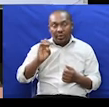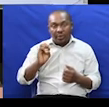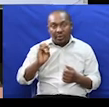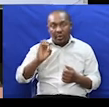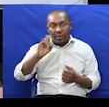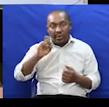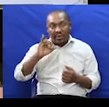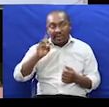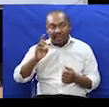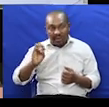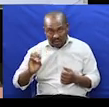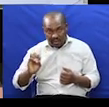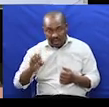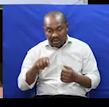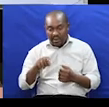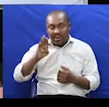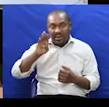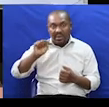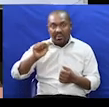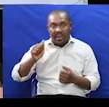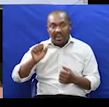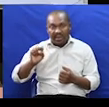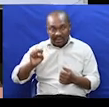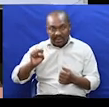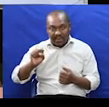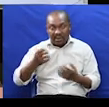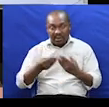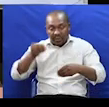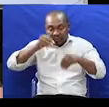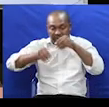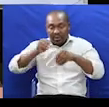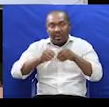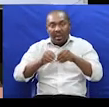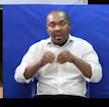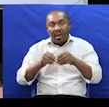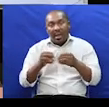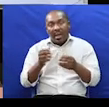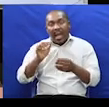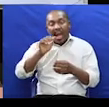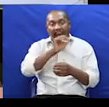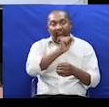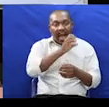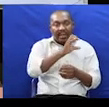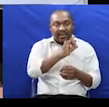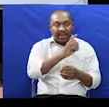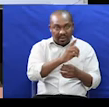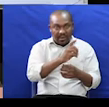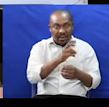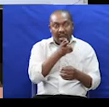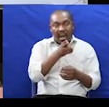I'm going to titrate it with the acid, for instance, hydrochloric acid. There must be dilute.